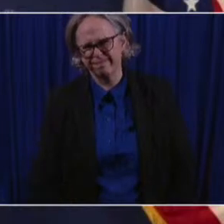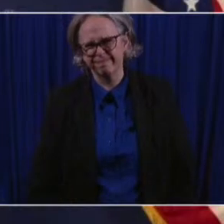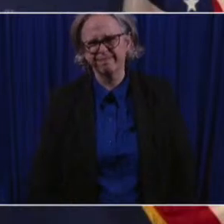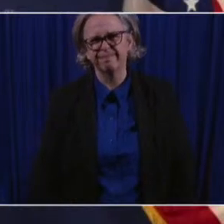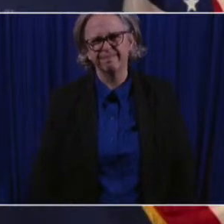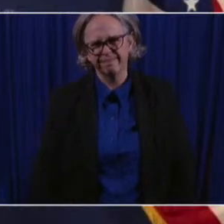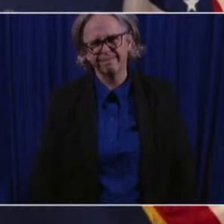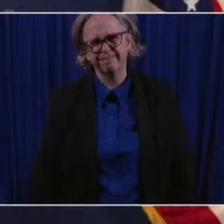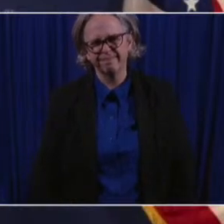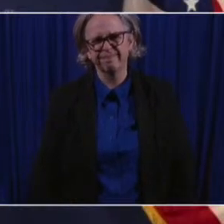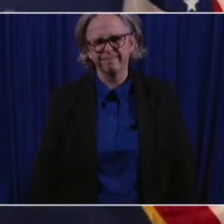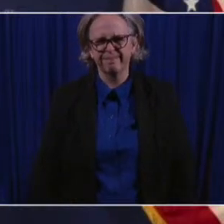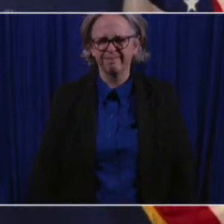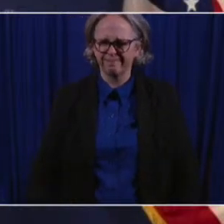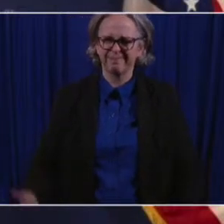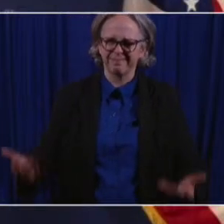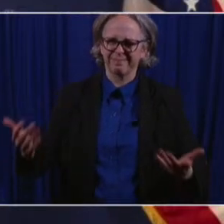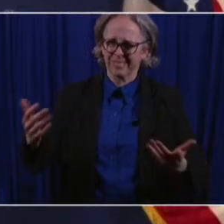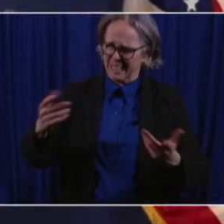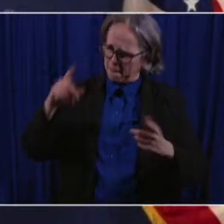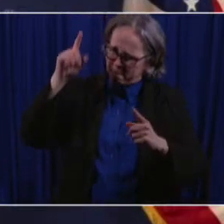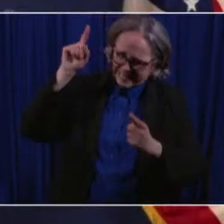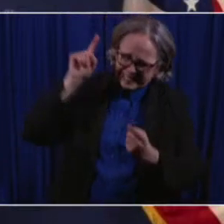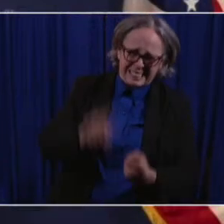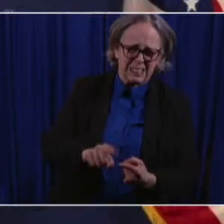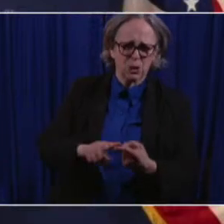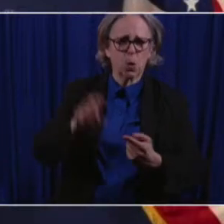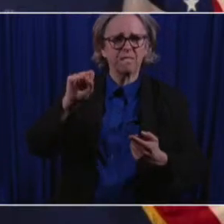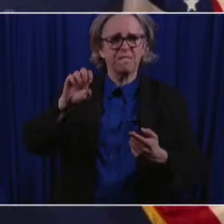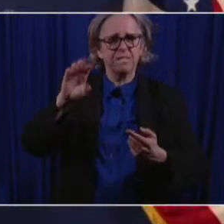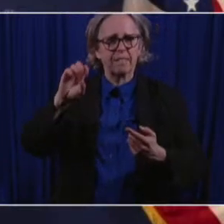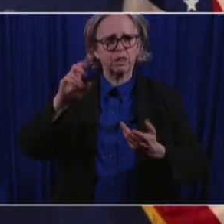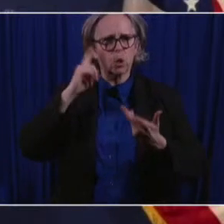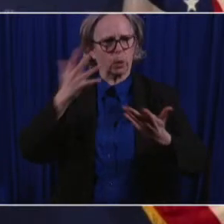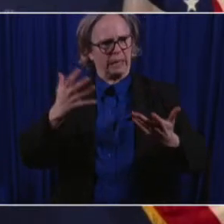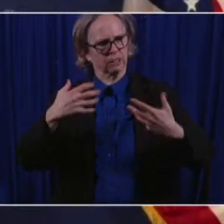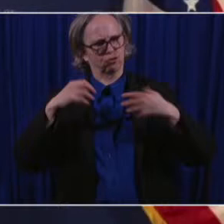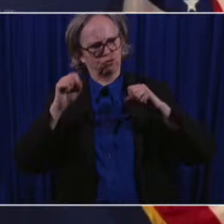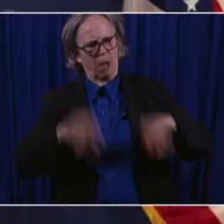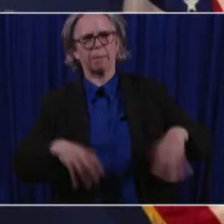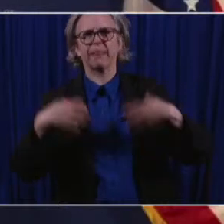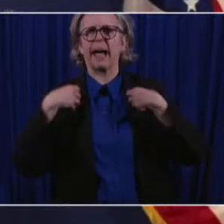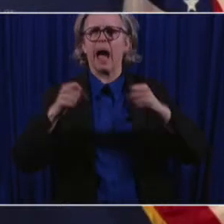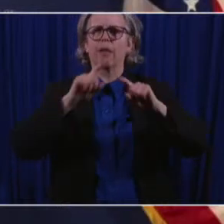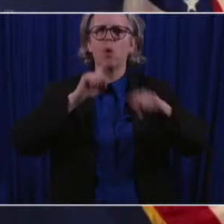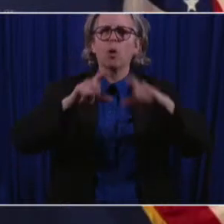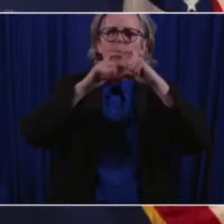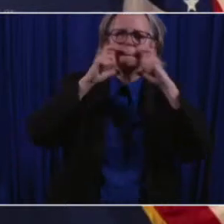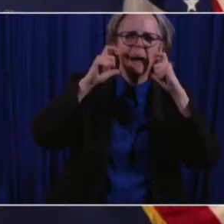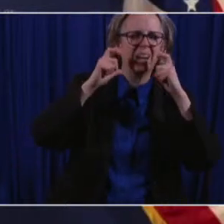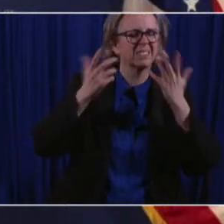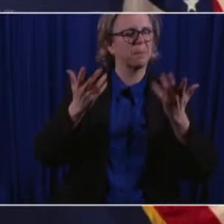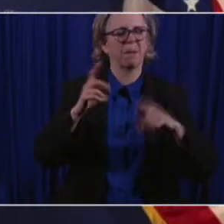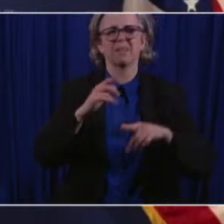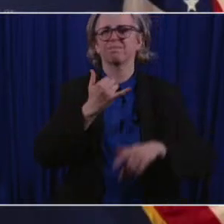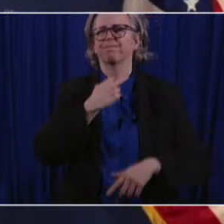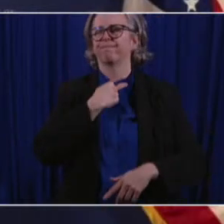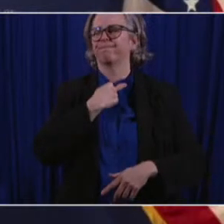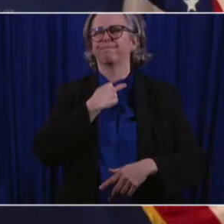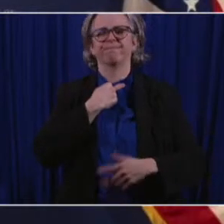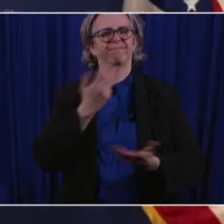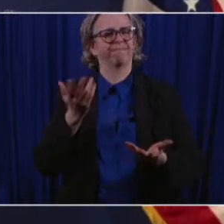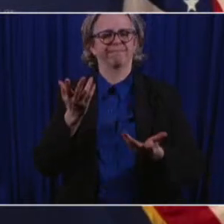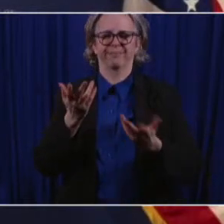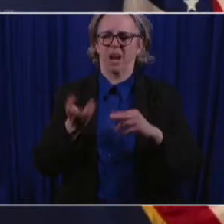all the health orders. Unfortunately, because of this variant, it is moving up and is now